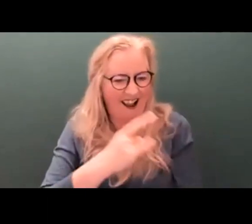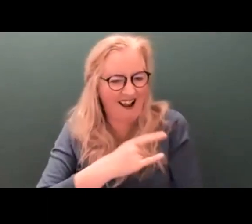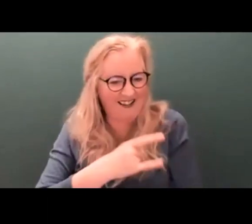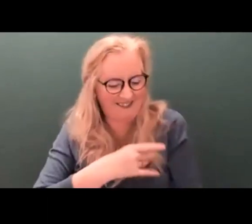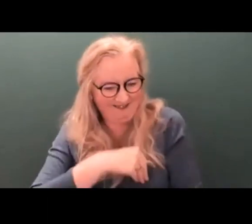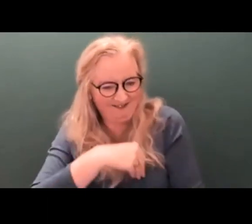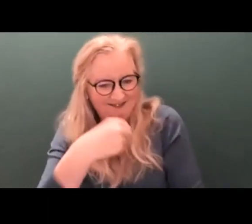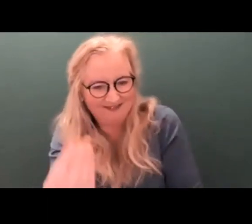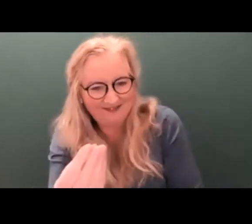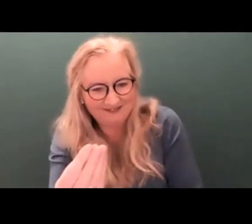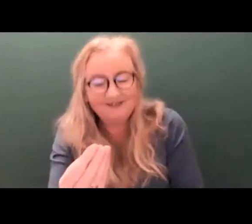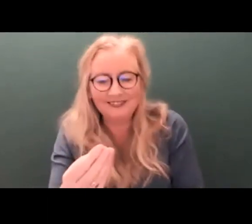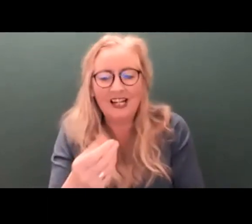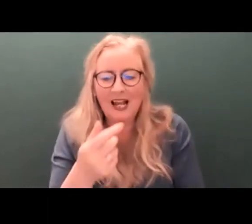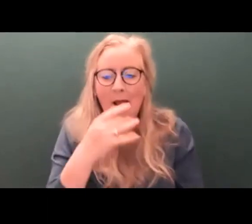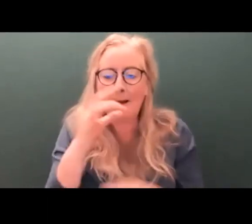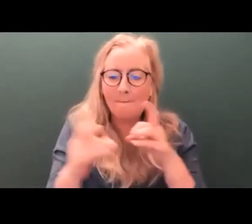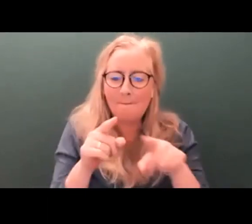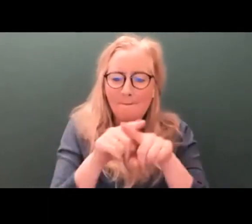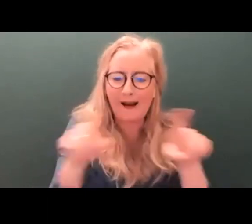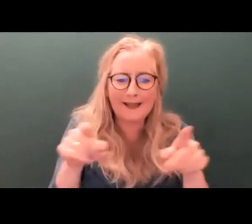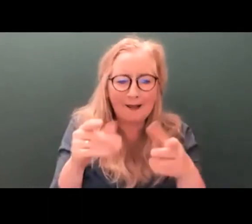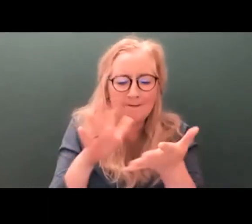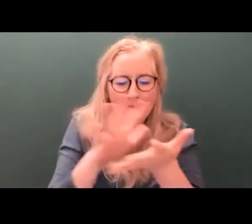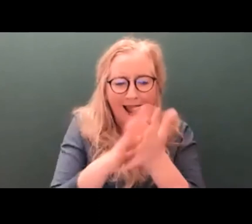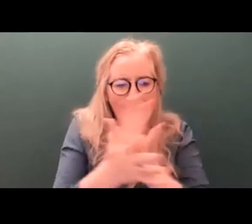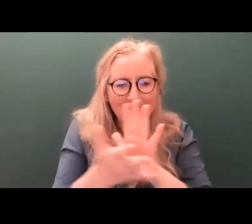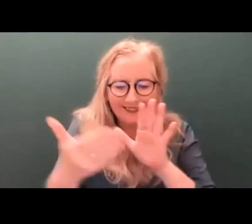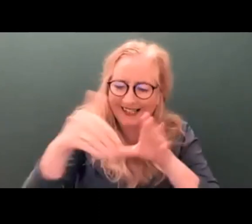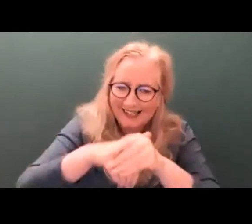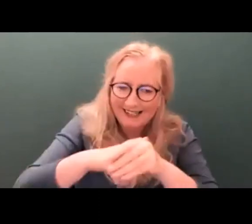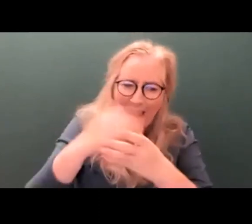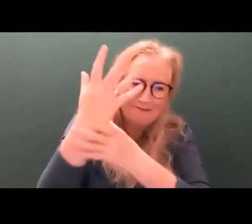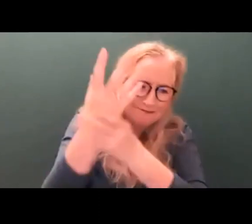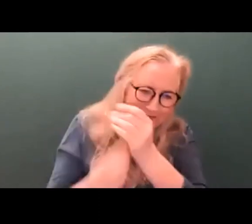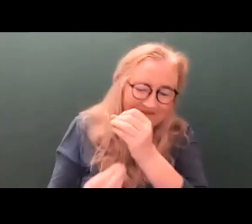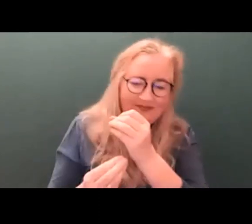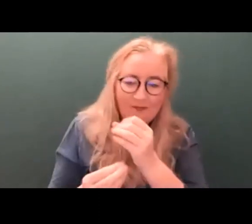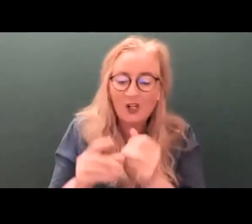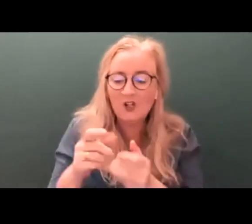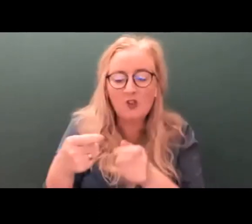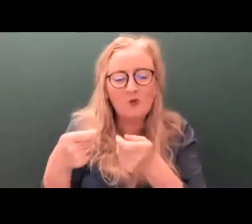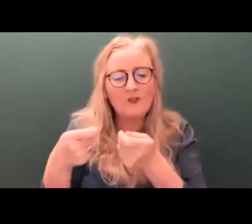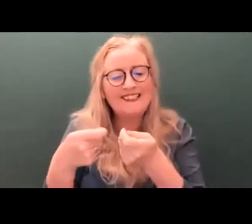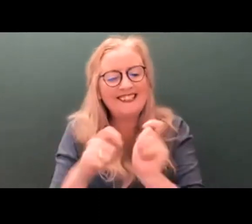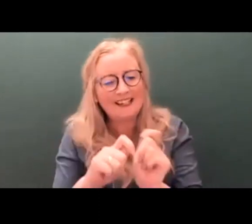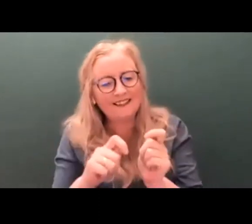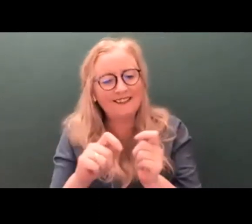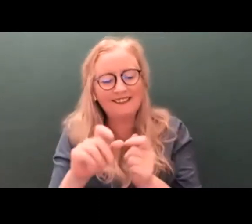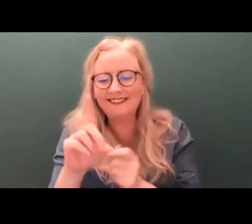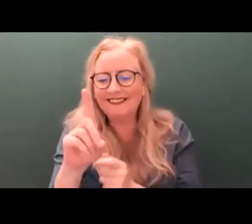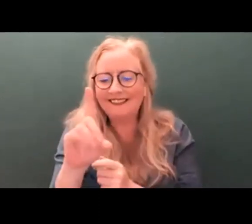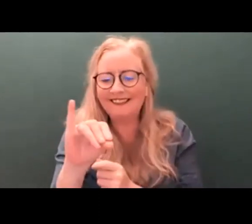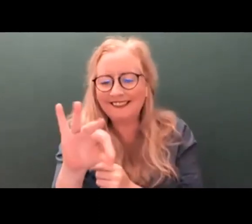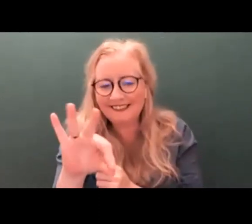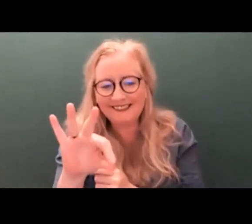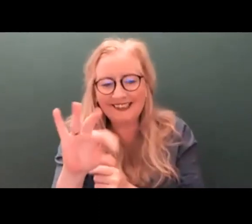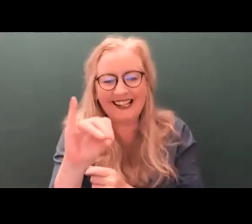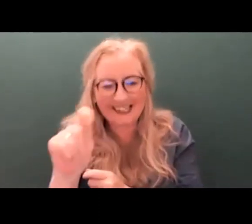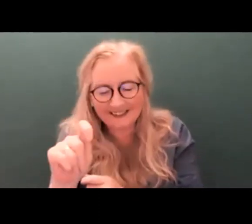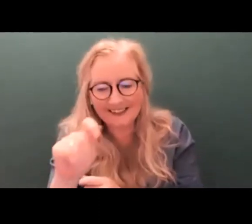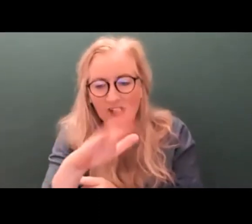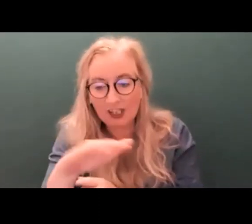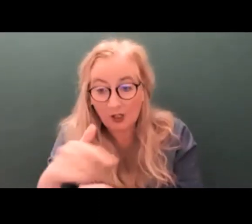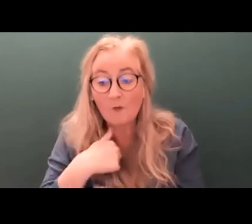actually do and make and get their hands into. At Dig It Kids, we have some free